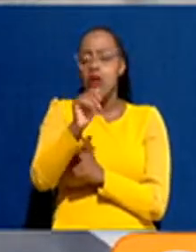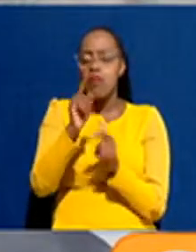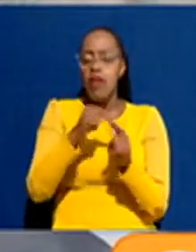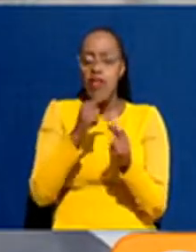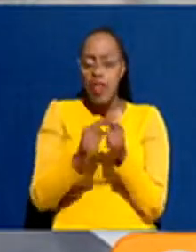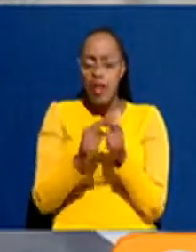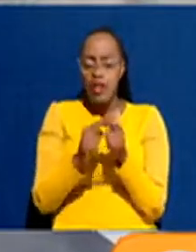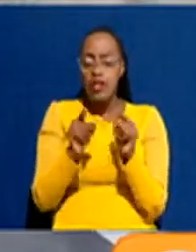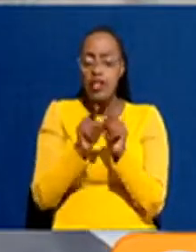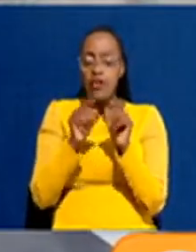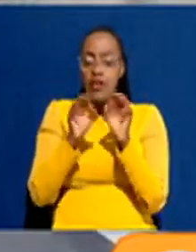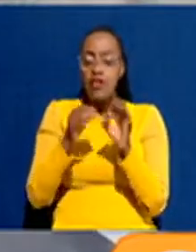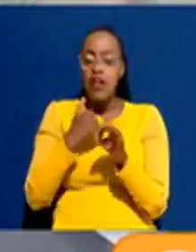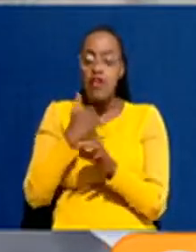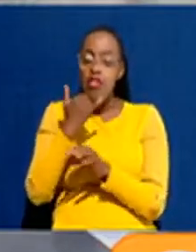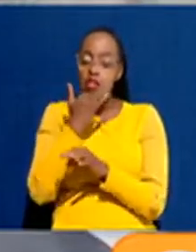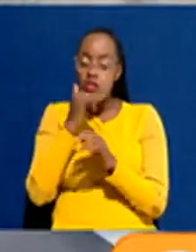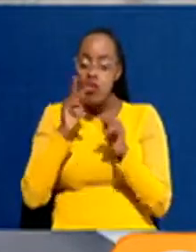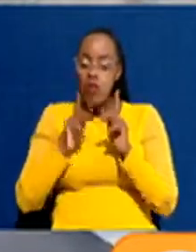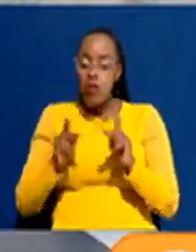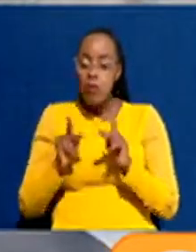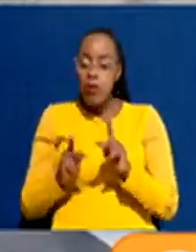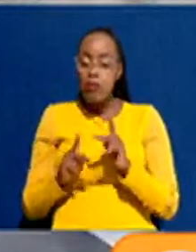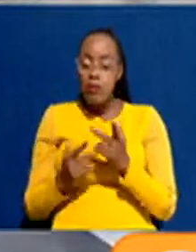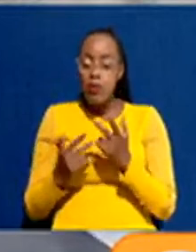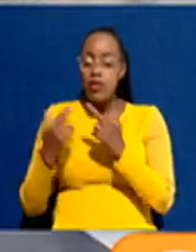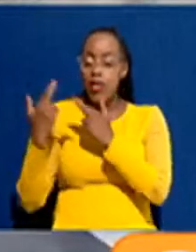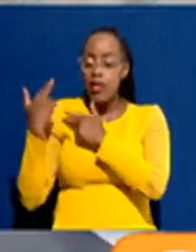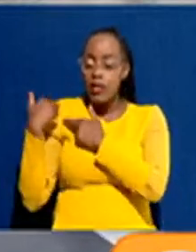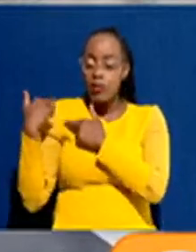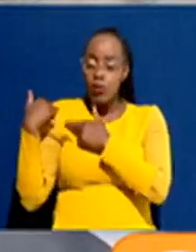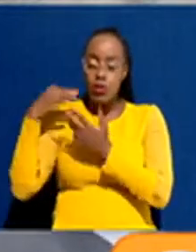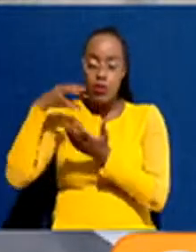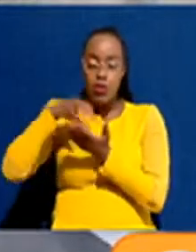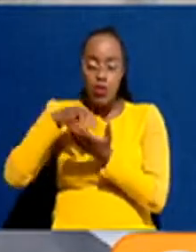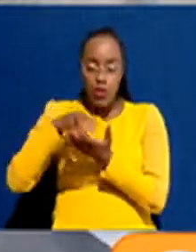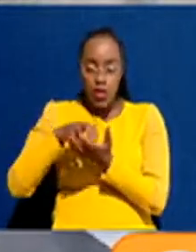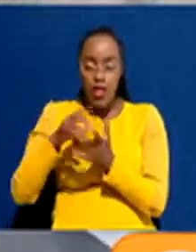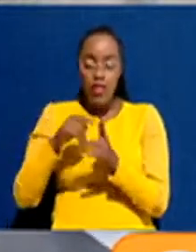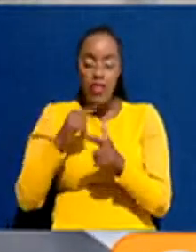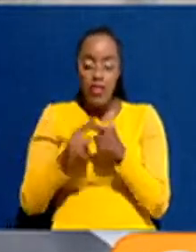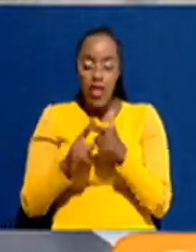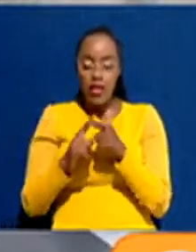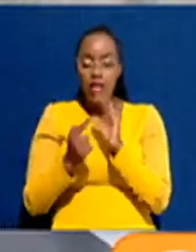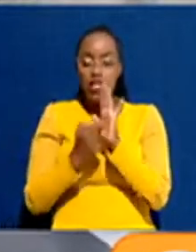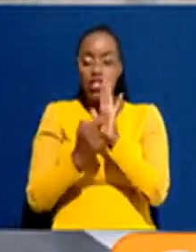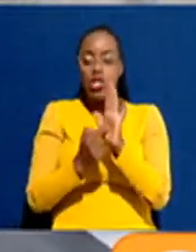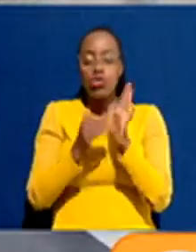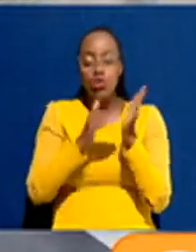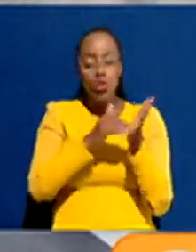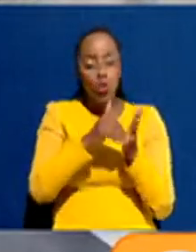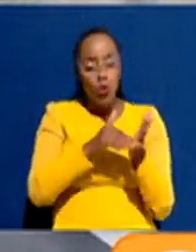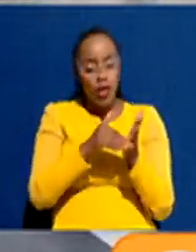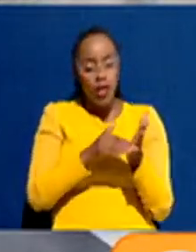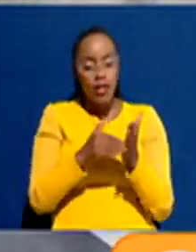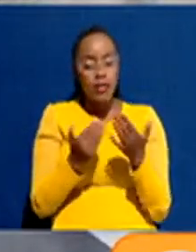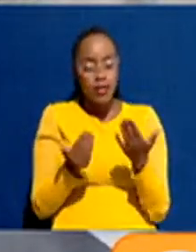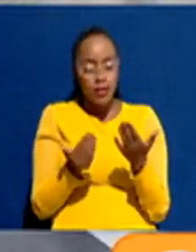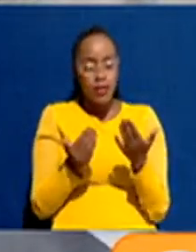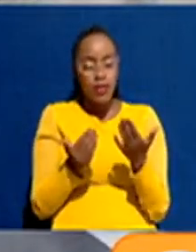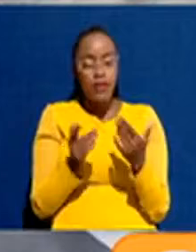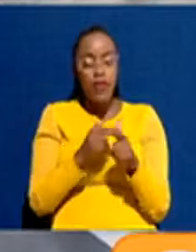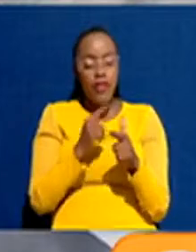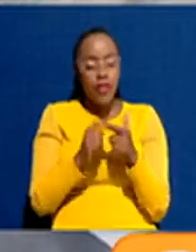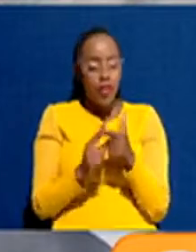then if we have the wrong people in positions of responsibility, then they project weakness